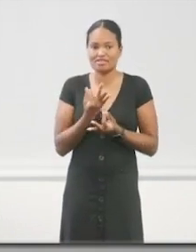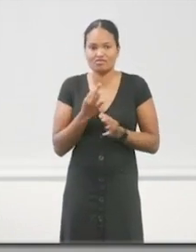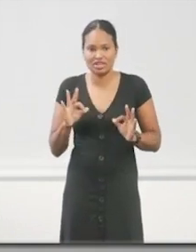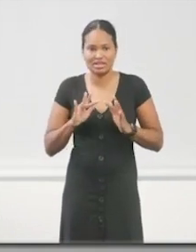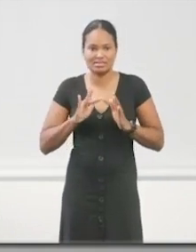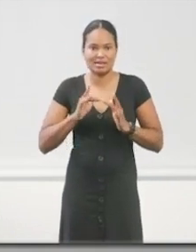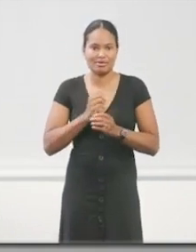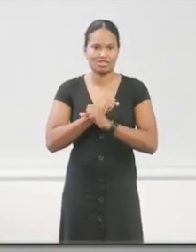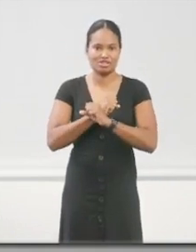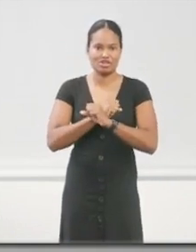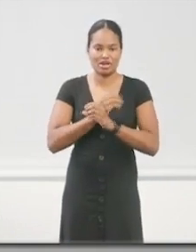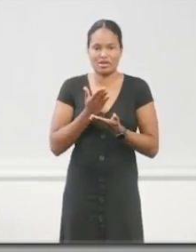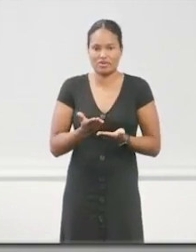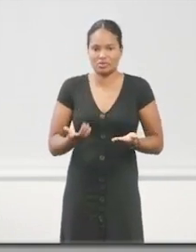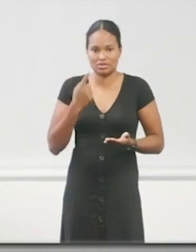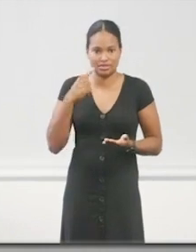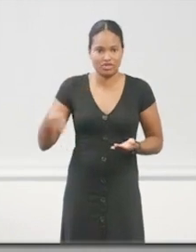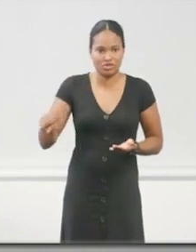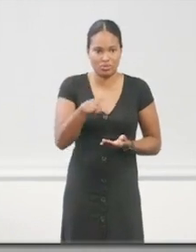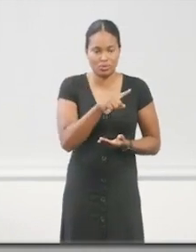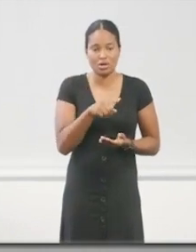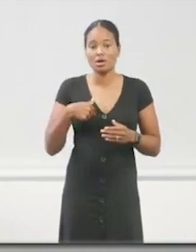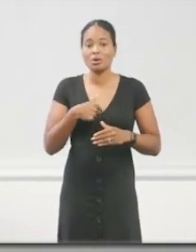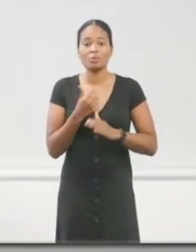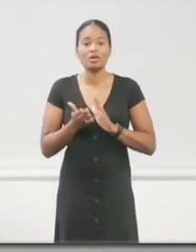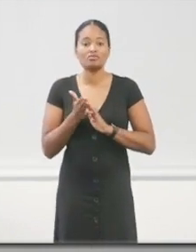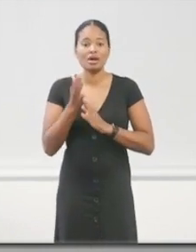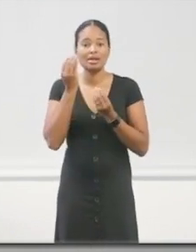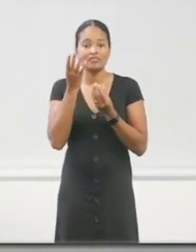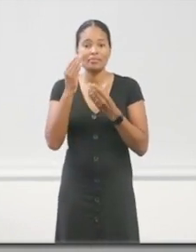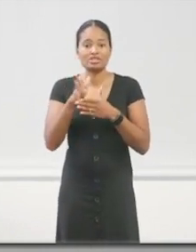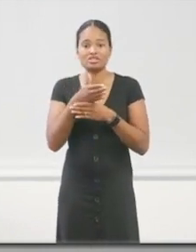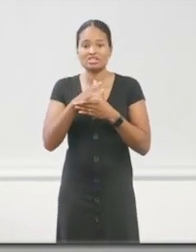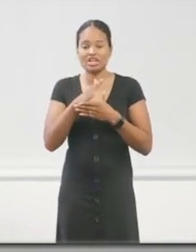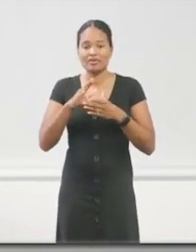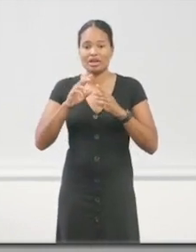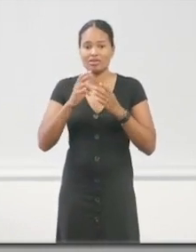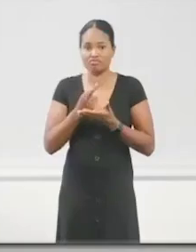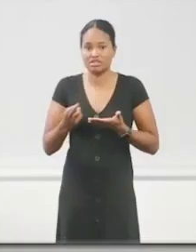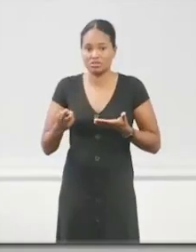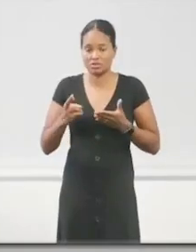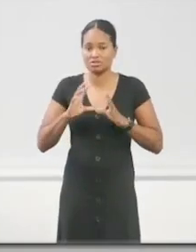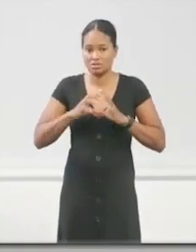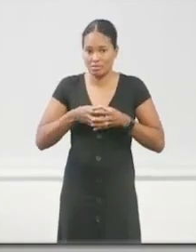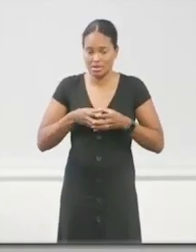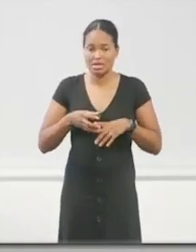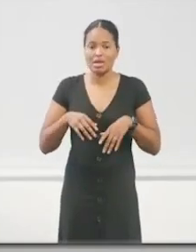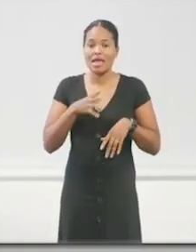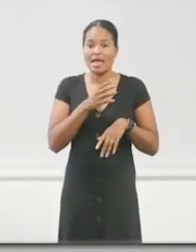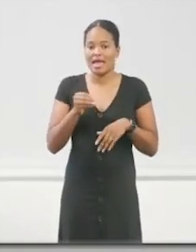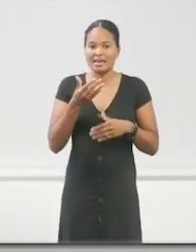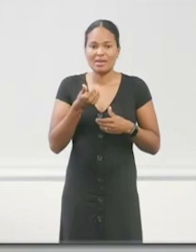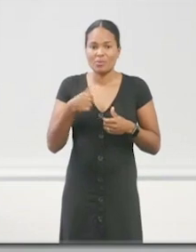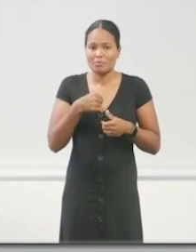of you. We also run an information sharing organization to make sure that we are sharing cyber threat attack information, as well as any vulnerabilities